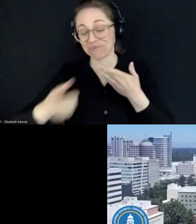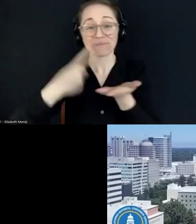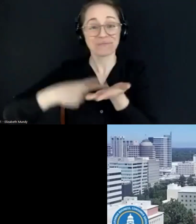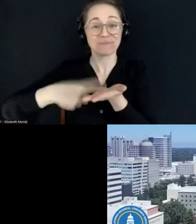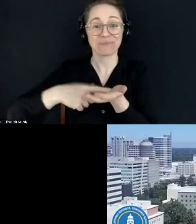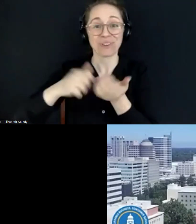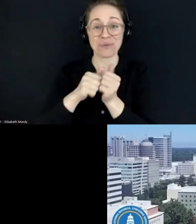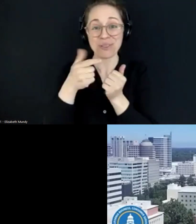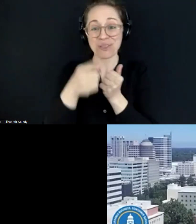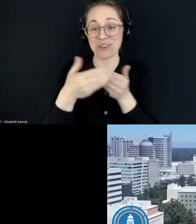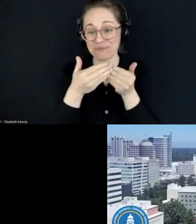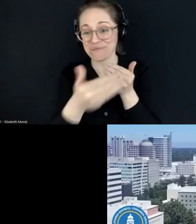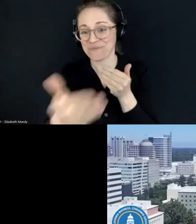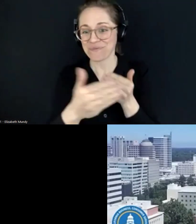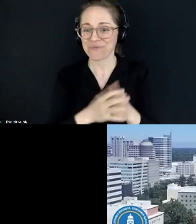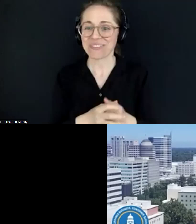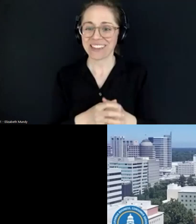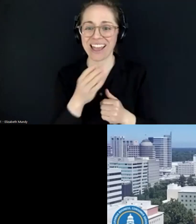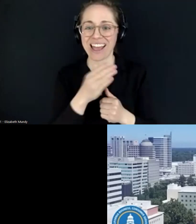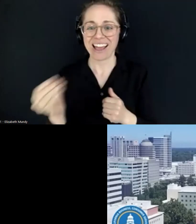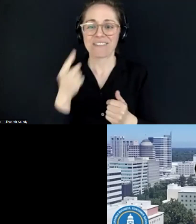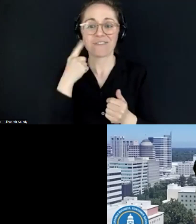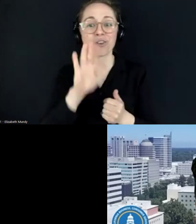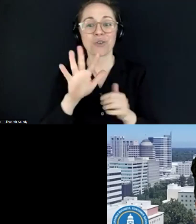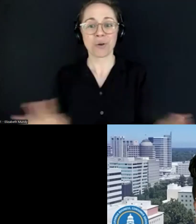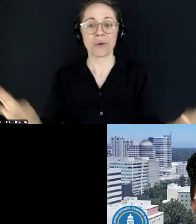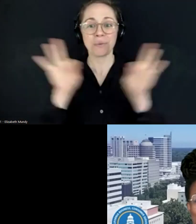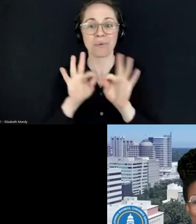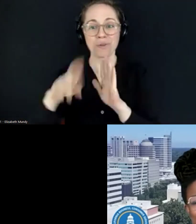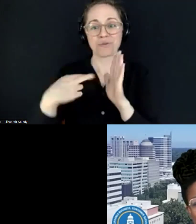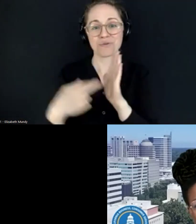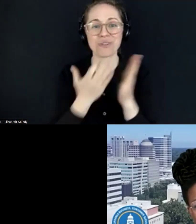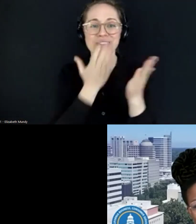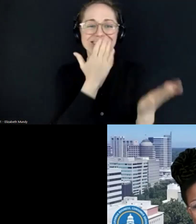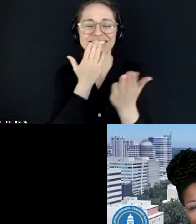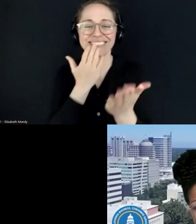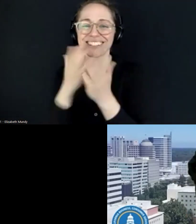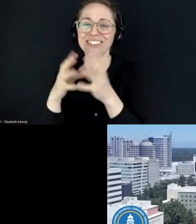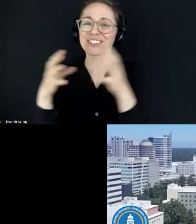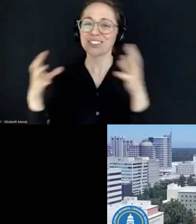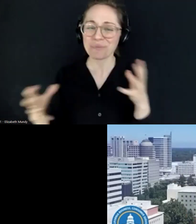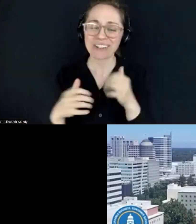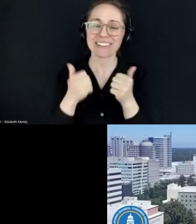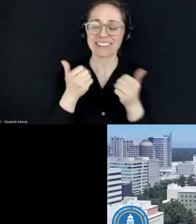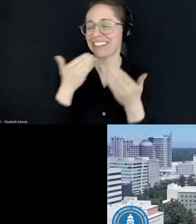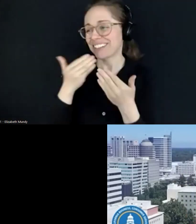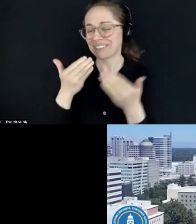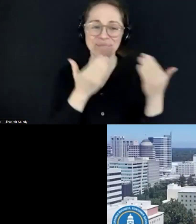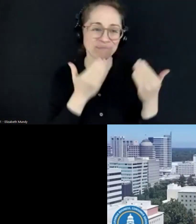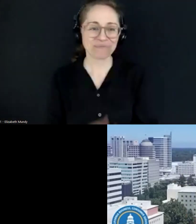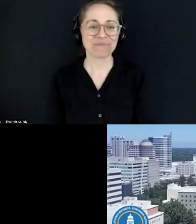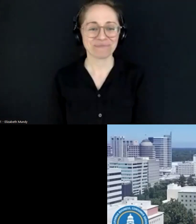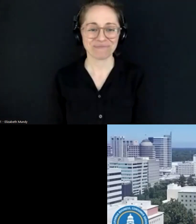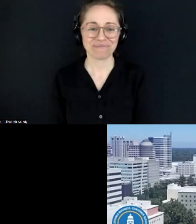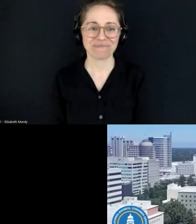ahead in your important role. Thank you for joining so us. much. We really appreciate it.